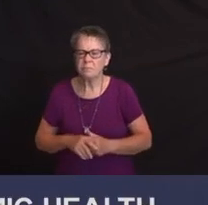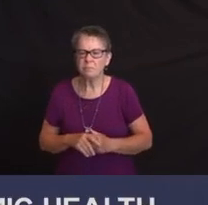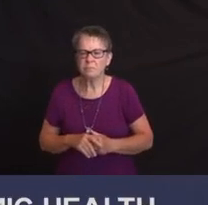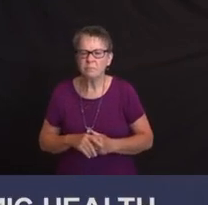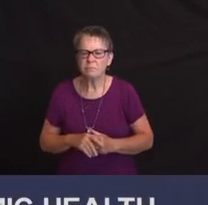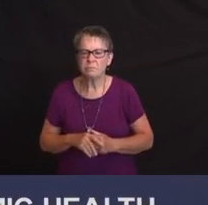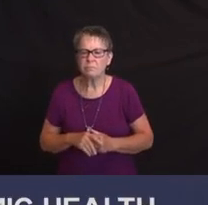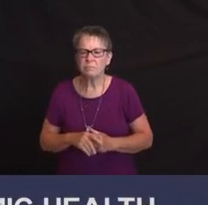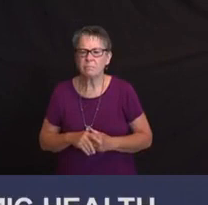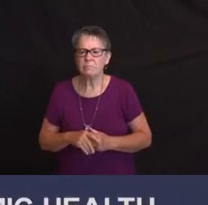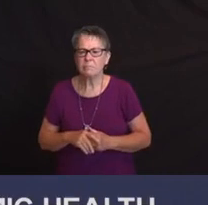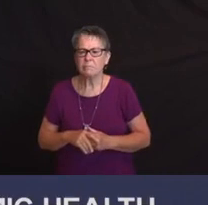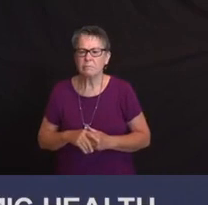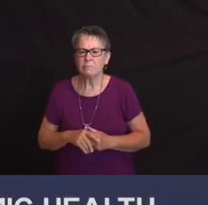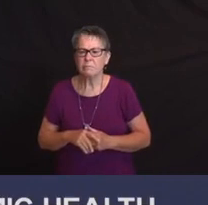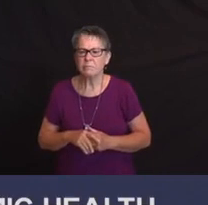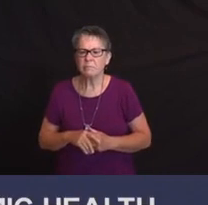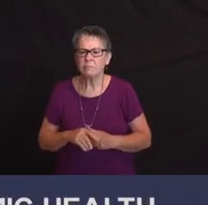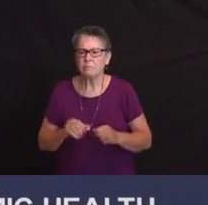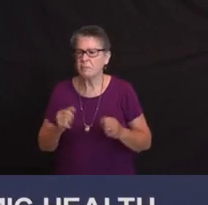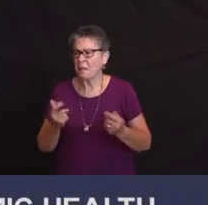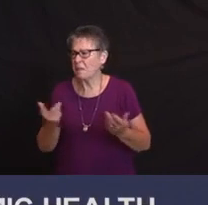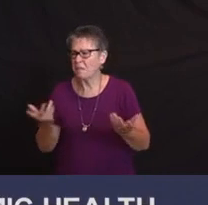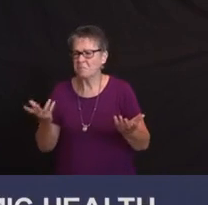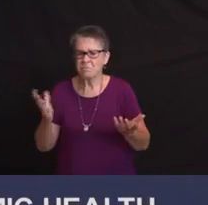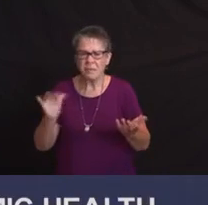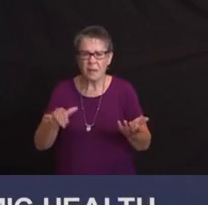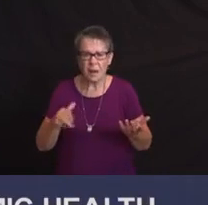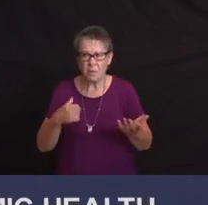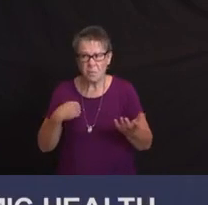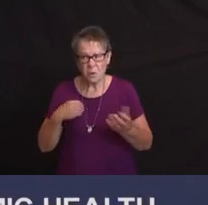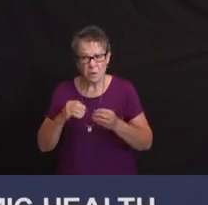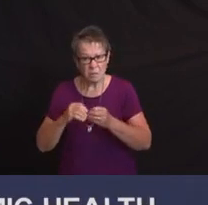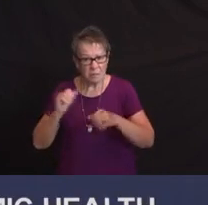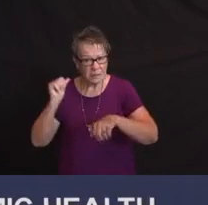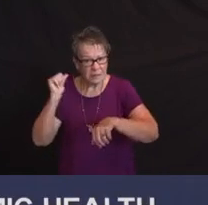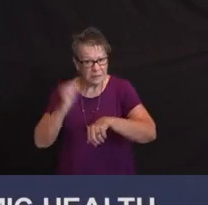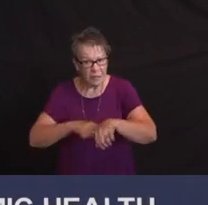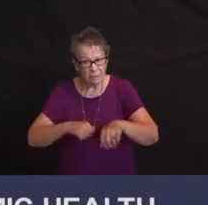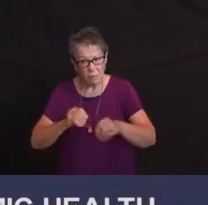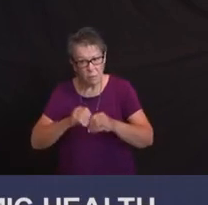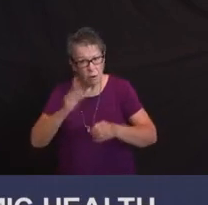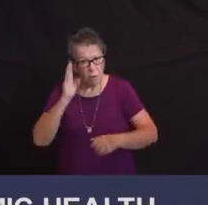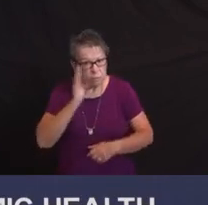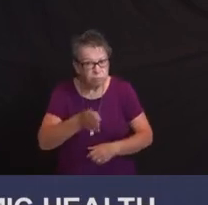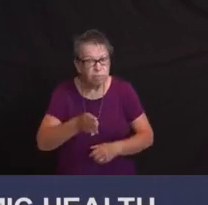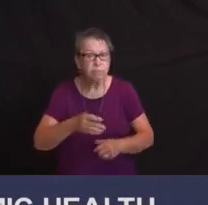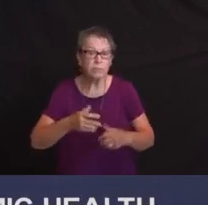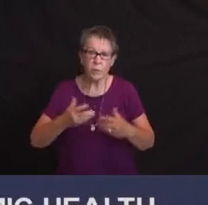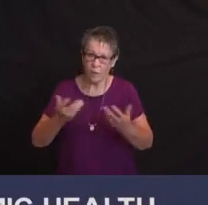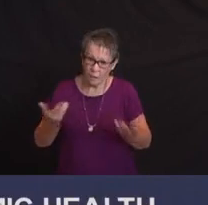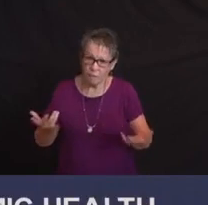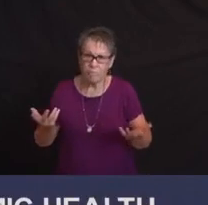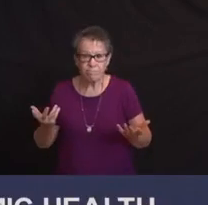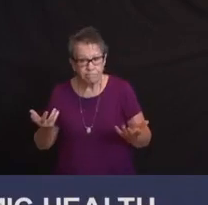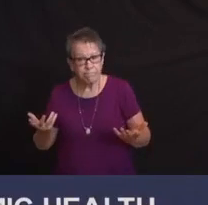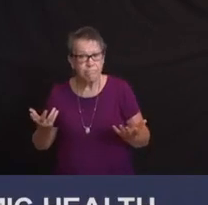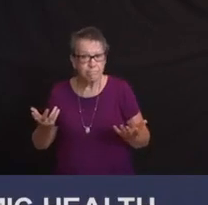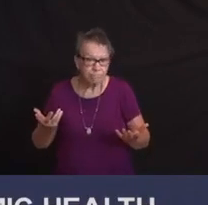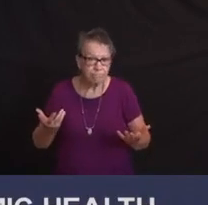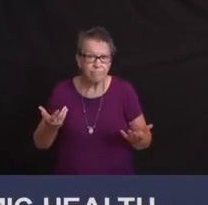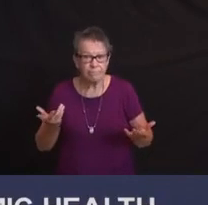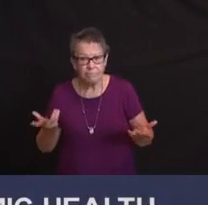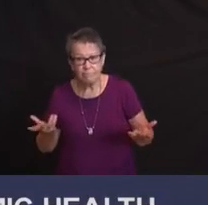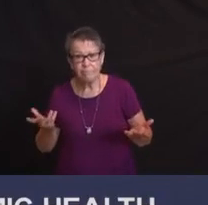terms of being tougher and more direct? It's just, it's like this ridiculous thing